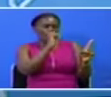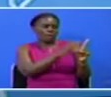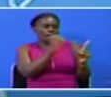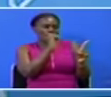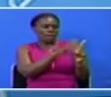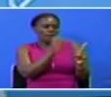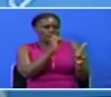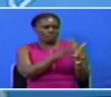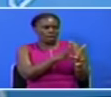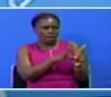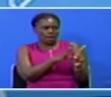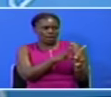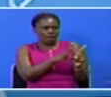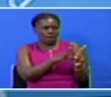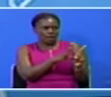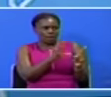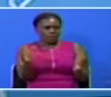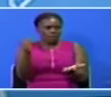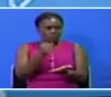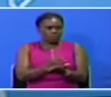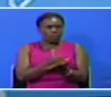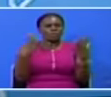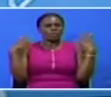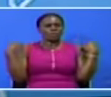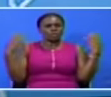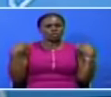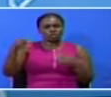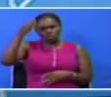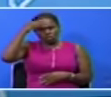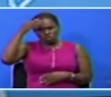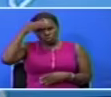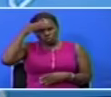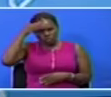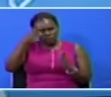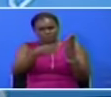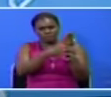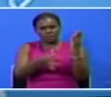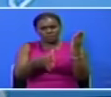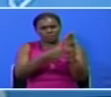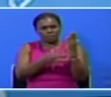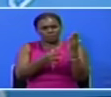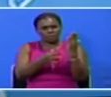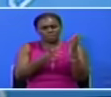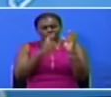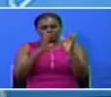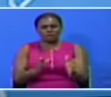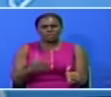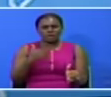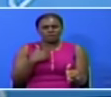for entrepreneurs aimed at filling the gap of adequate practical knowledge and expertise. Caroline B. has the